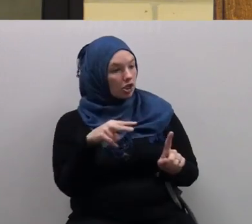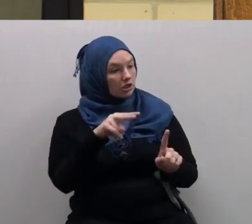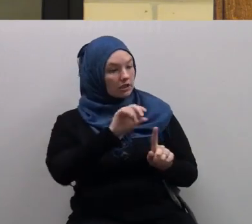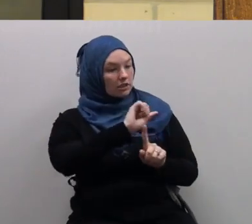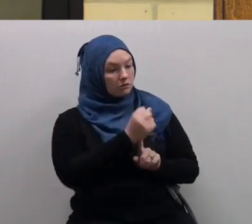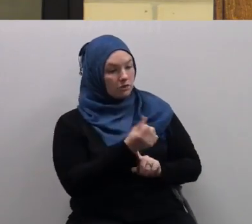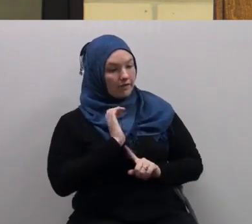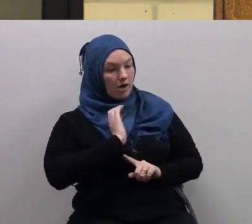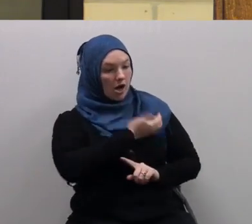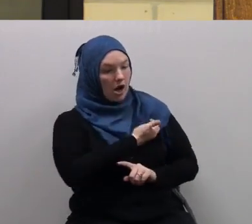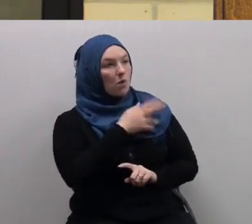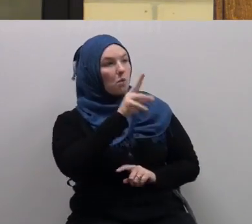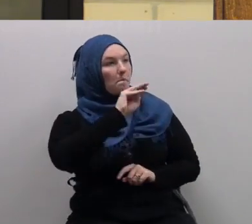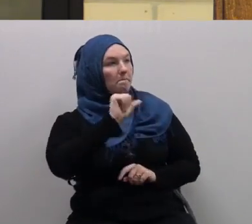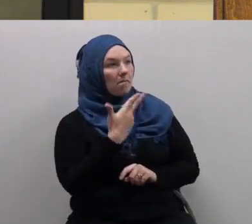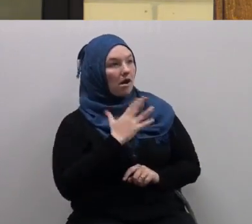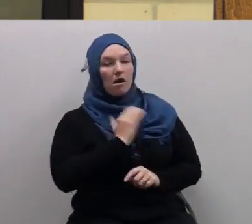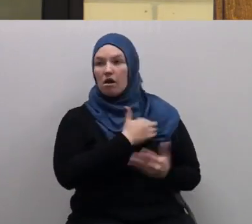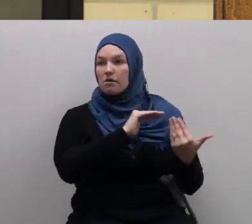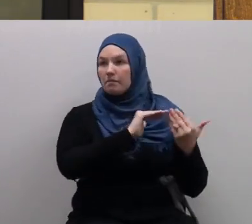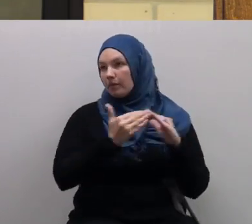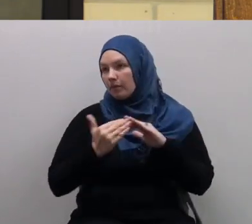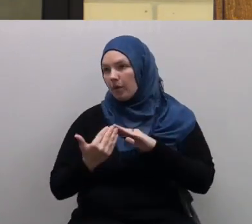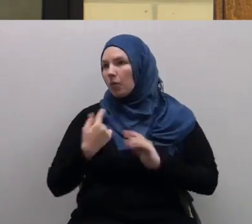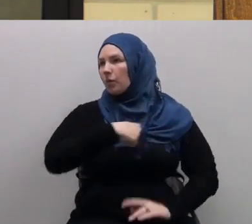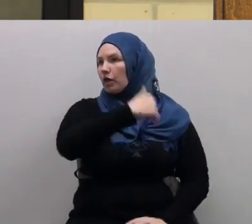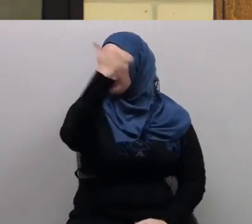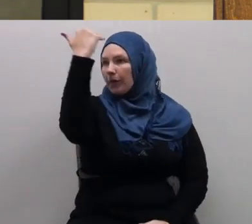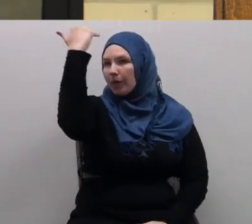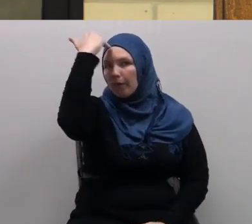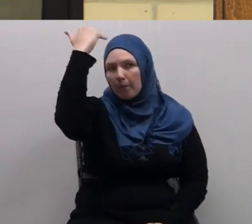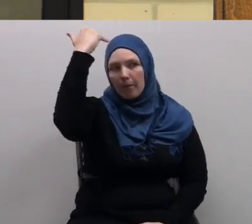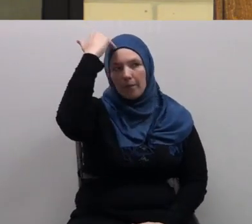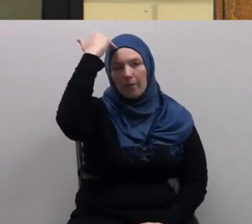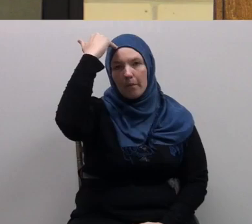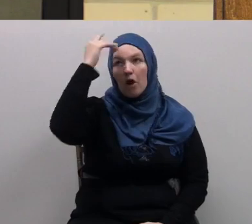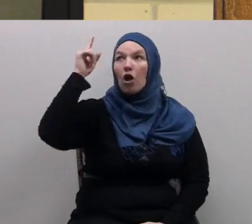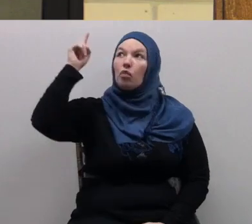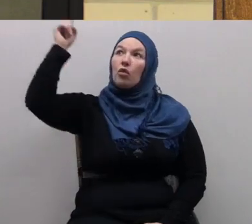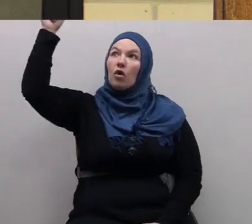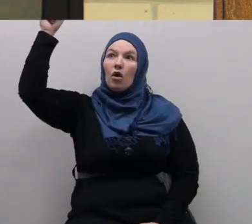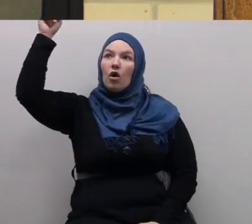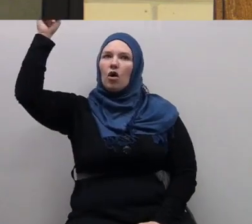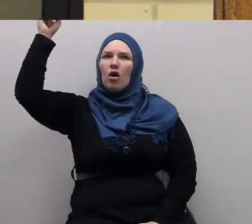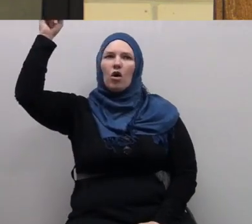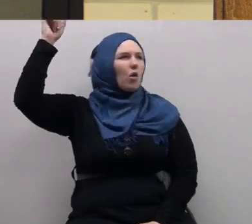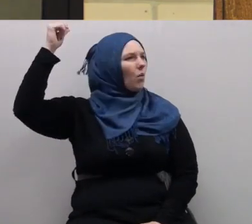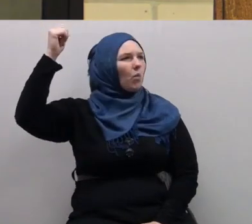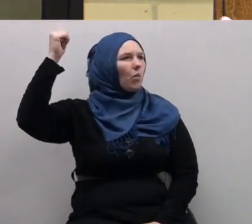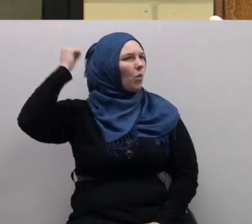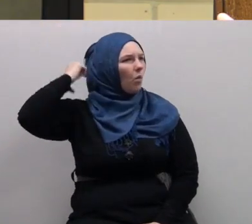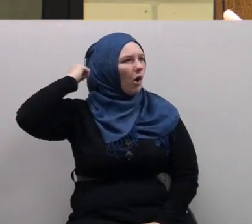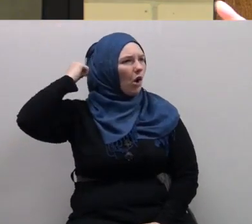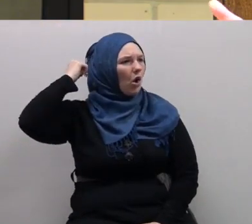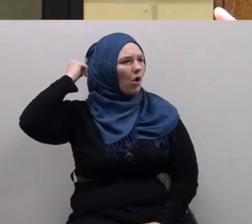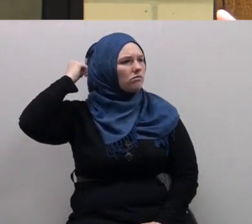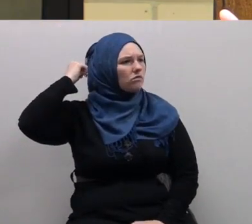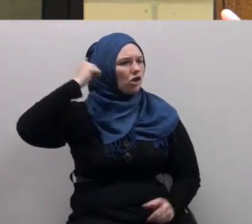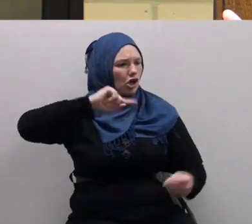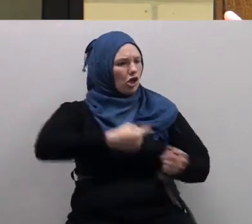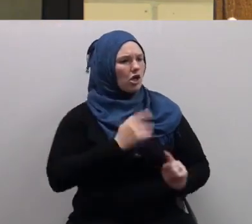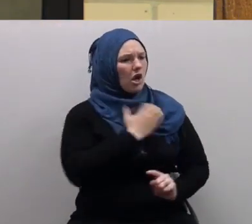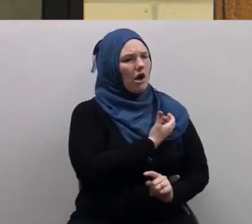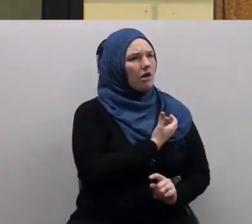our ummah, we know that Allah would not put us in this